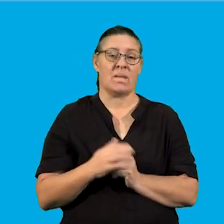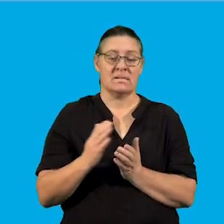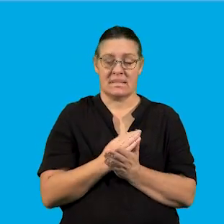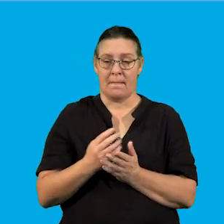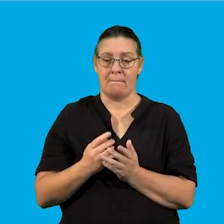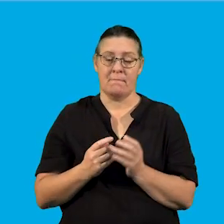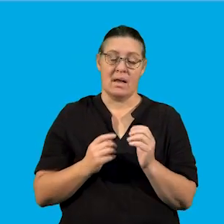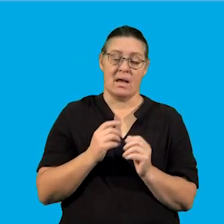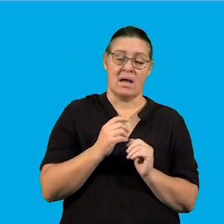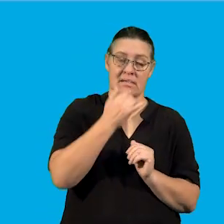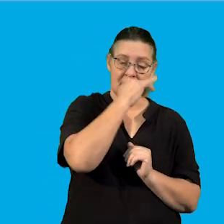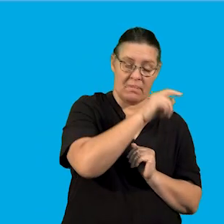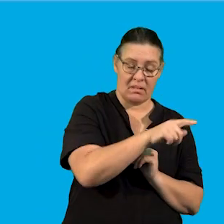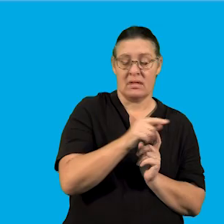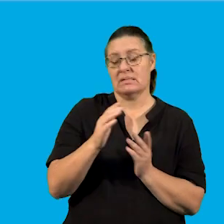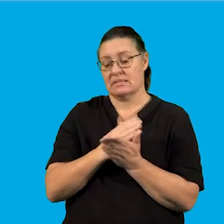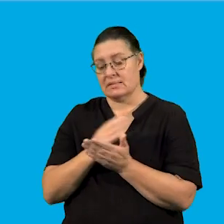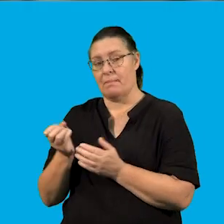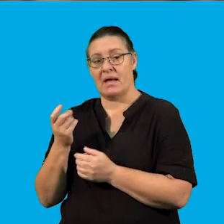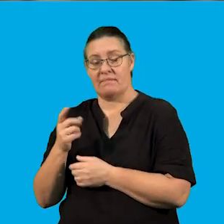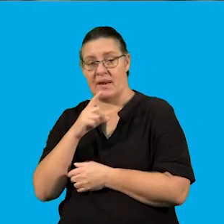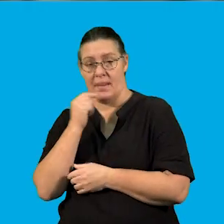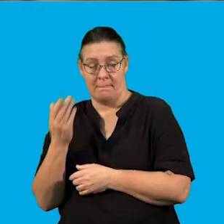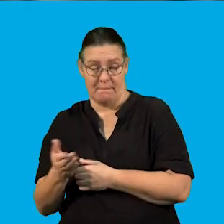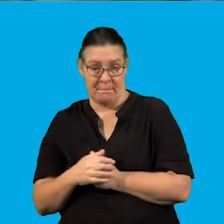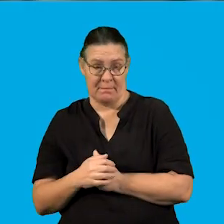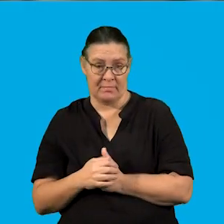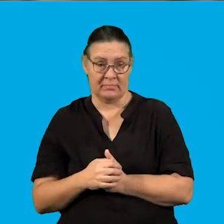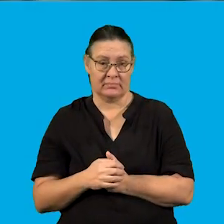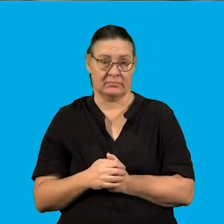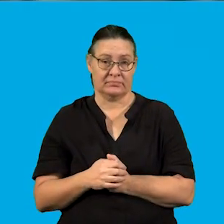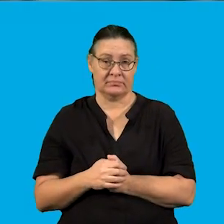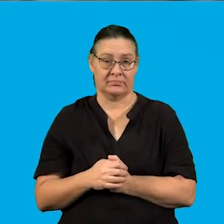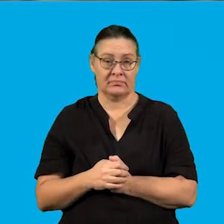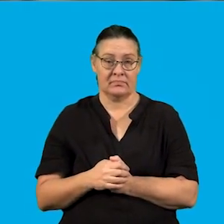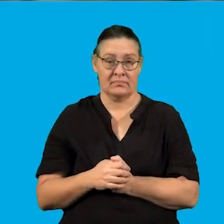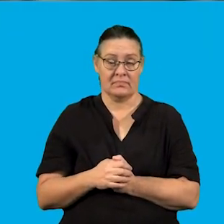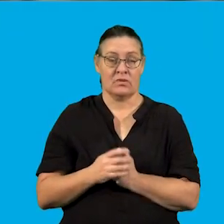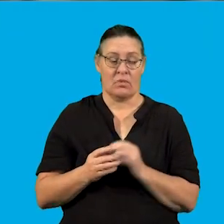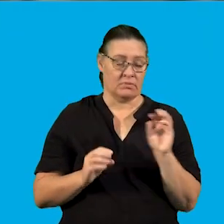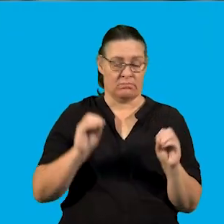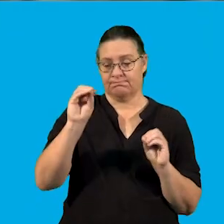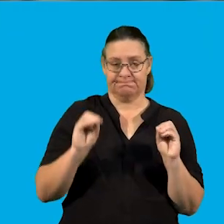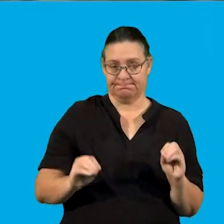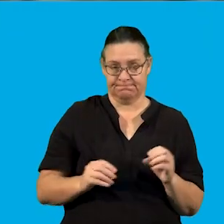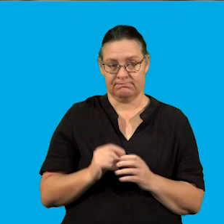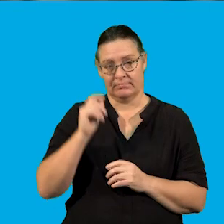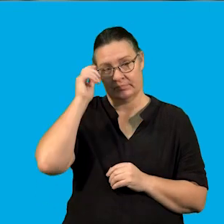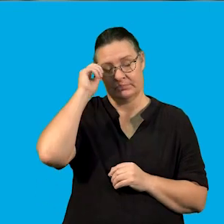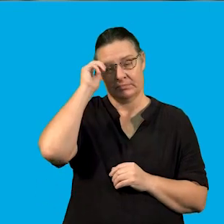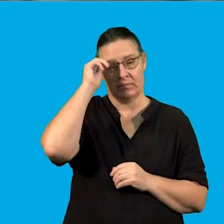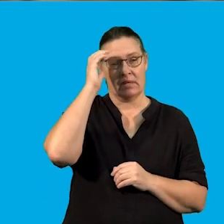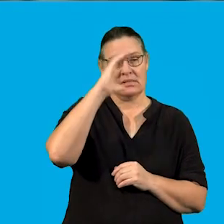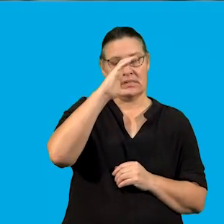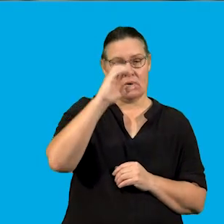the name, in some of them we are given the scientific formula. So we need to check if whether what we're given and provide what is not given. The